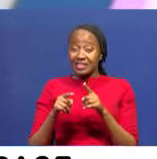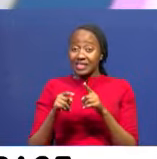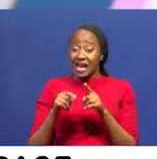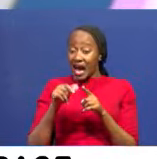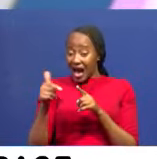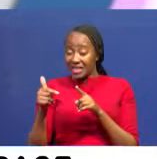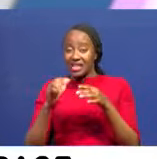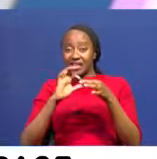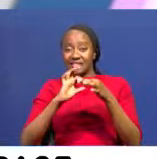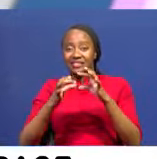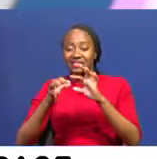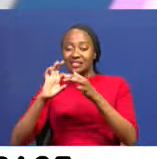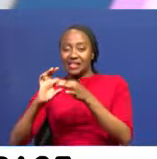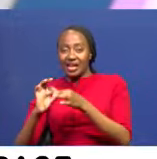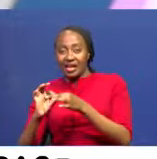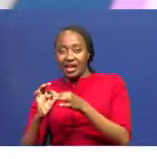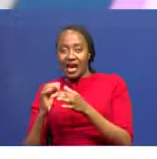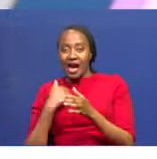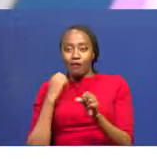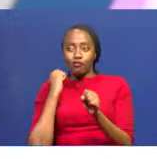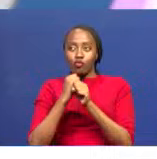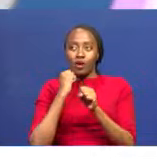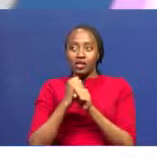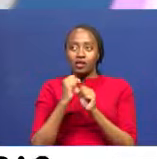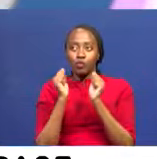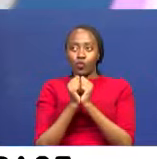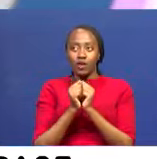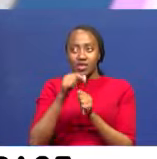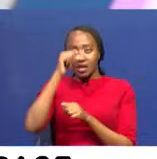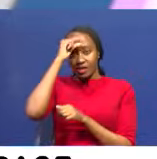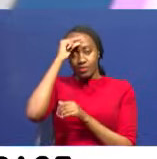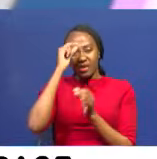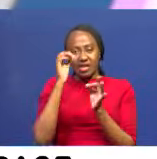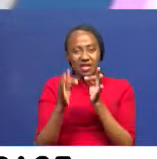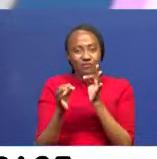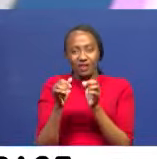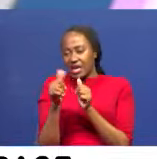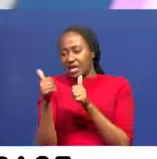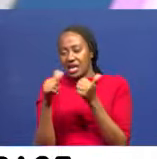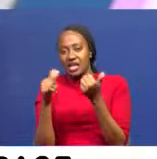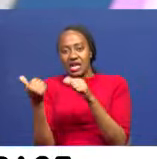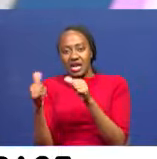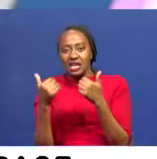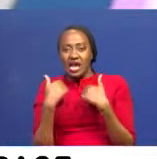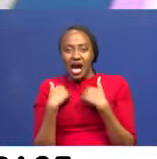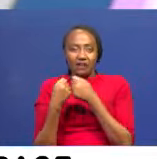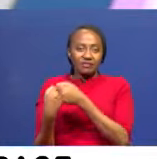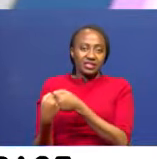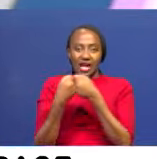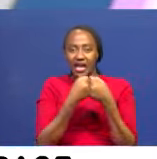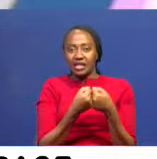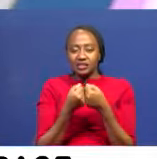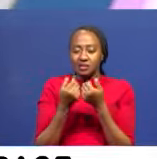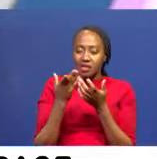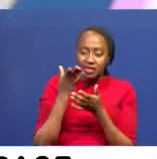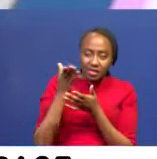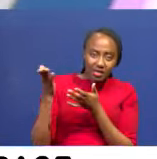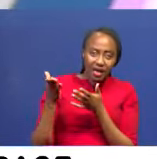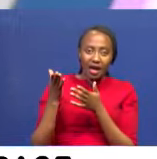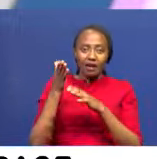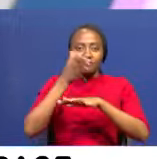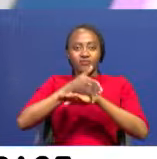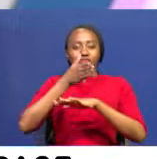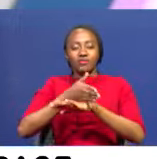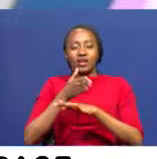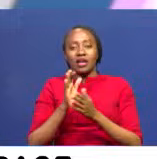chain, we are working with the government to make sure that if there are any intelligence loopholes, that we are sealing them. But I